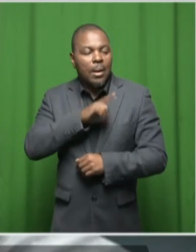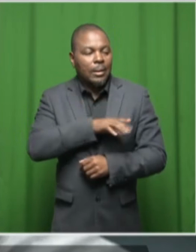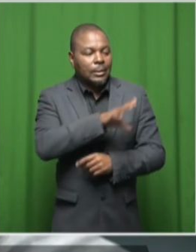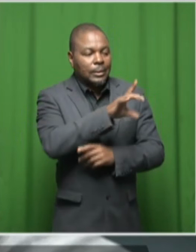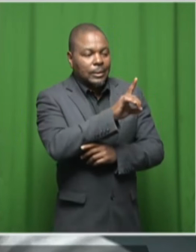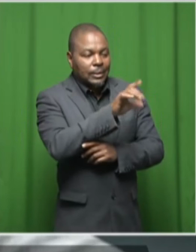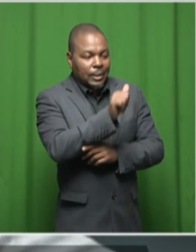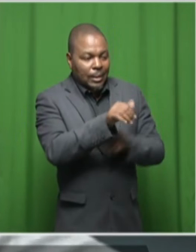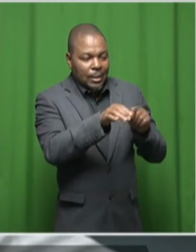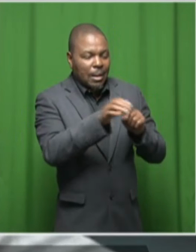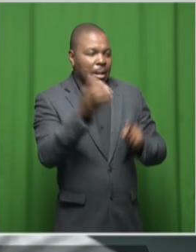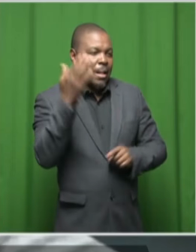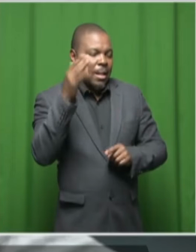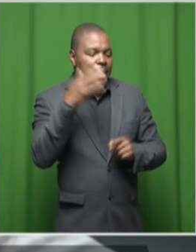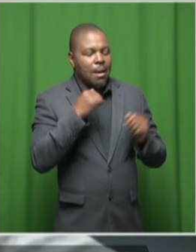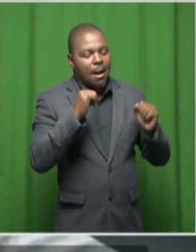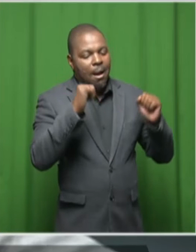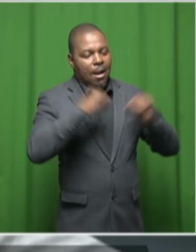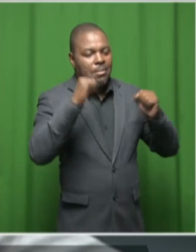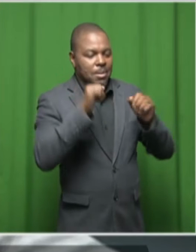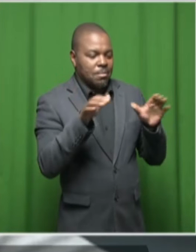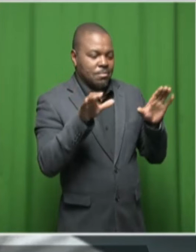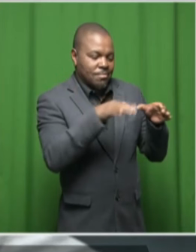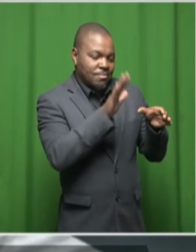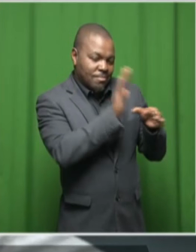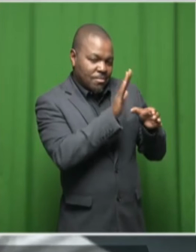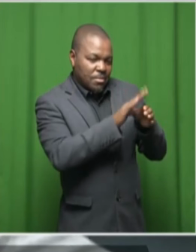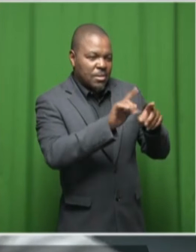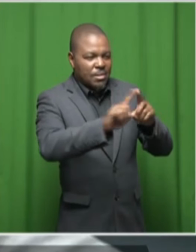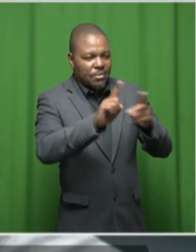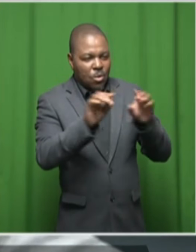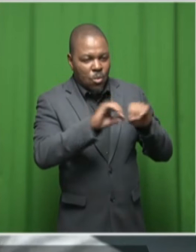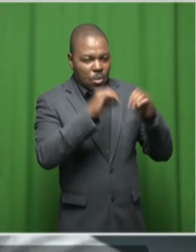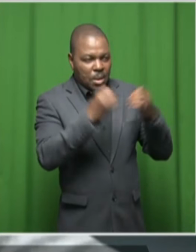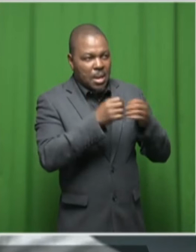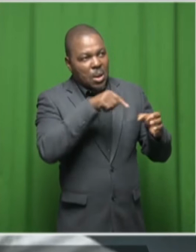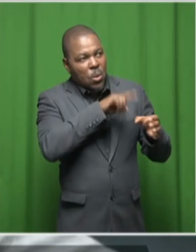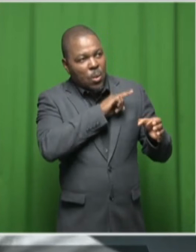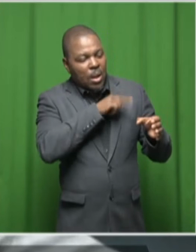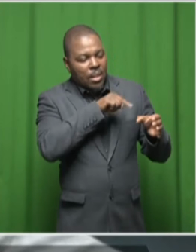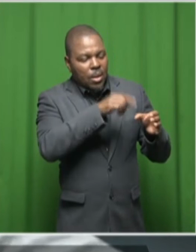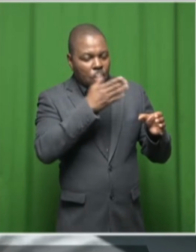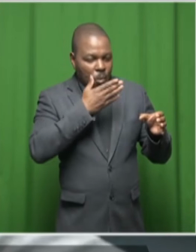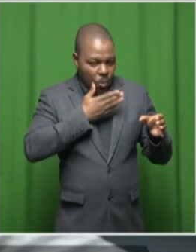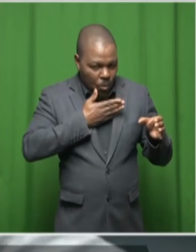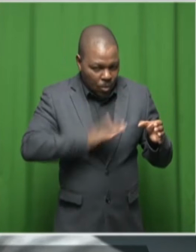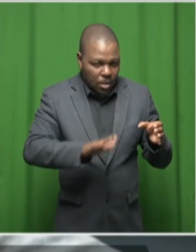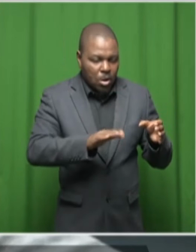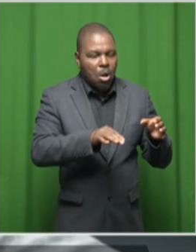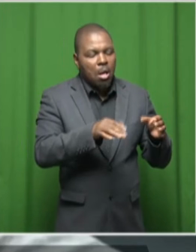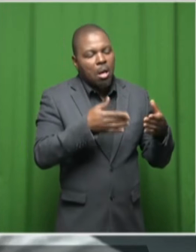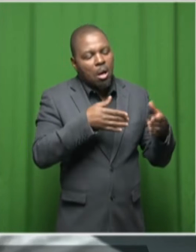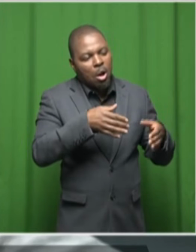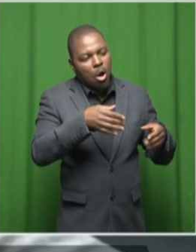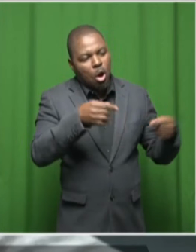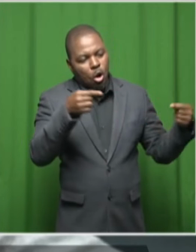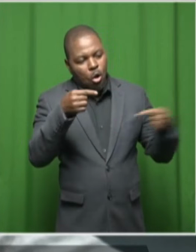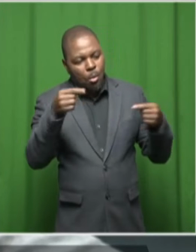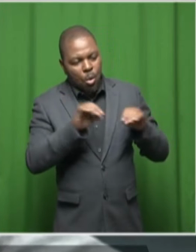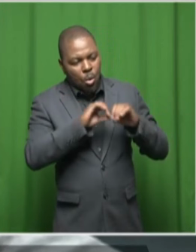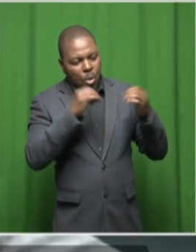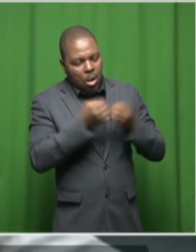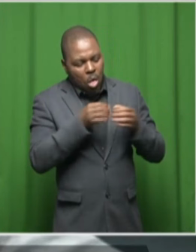talking about a moonshot pact, and this moonshot pact basically had the potential of bringing together all the smaller opposition